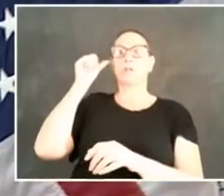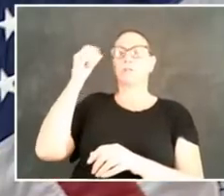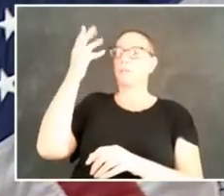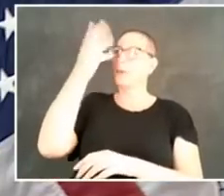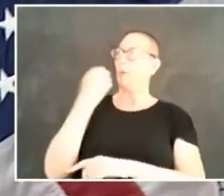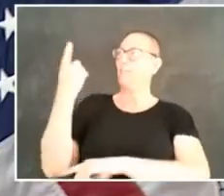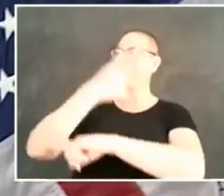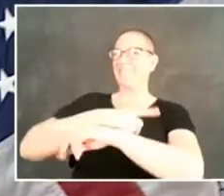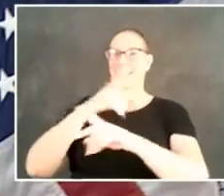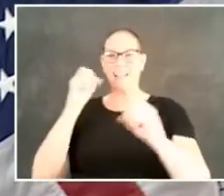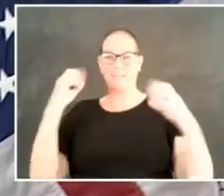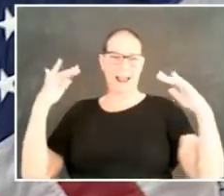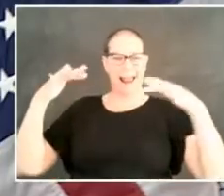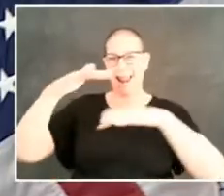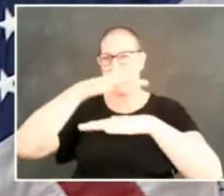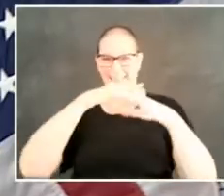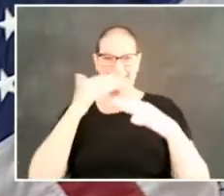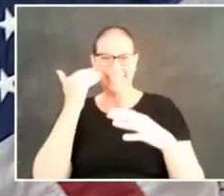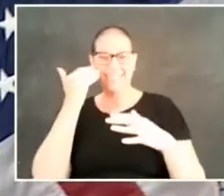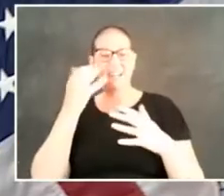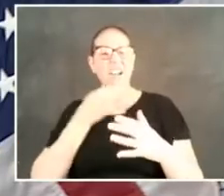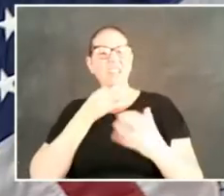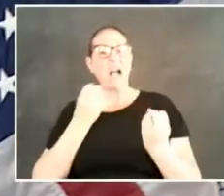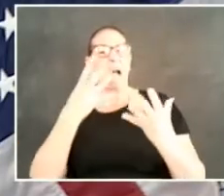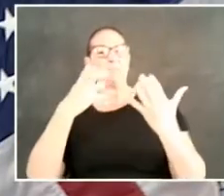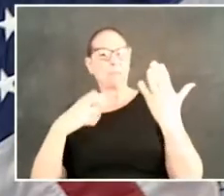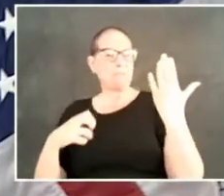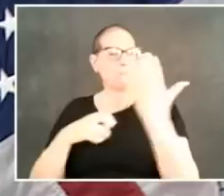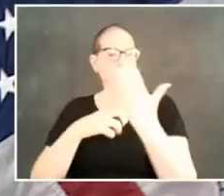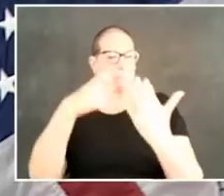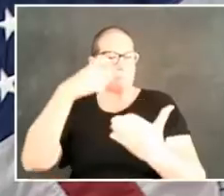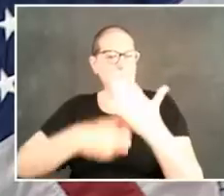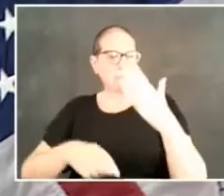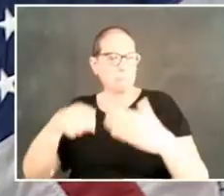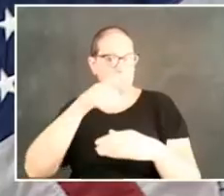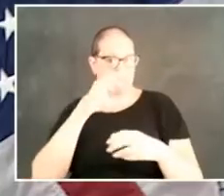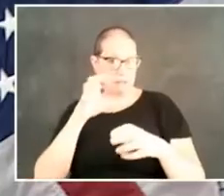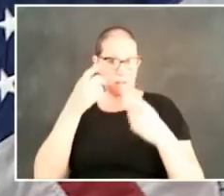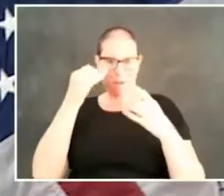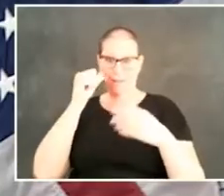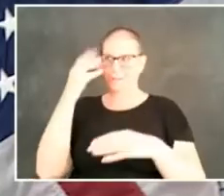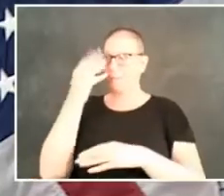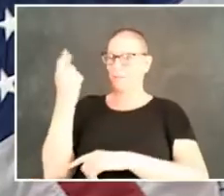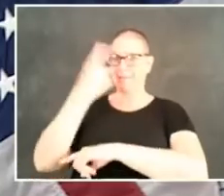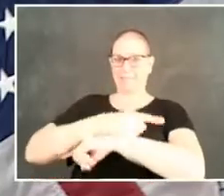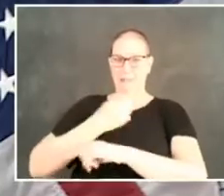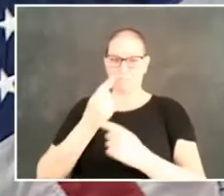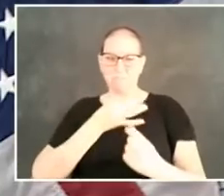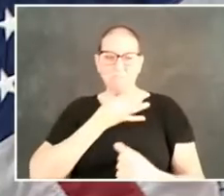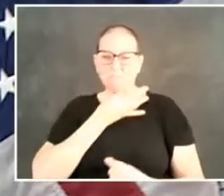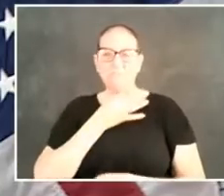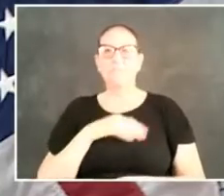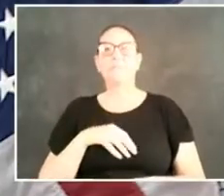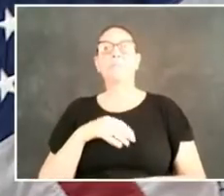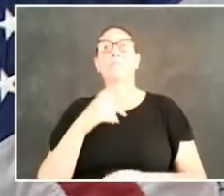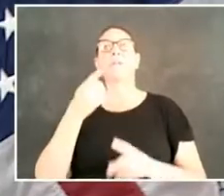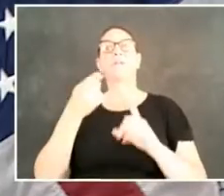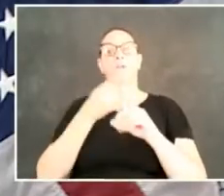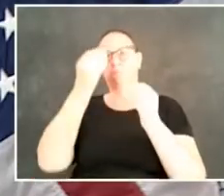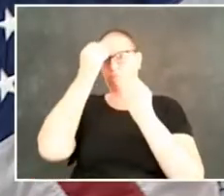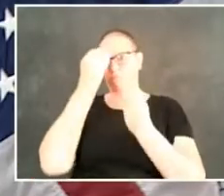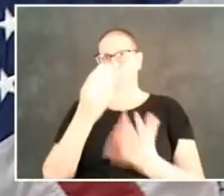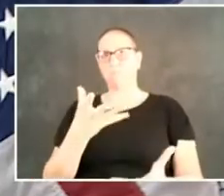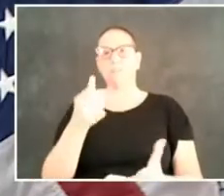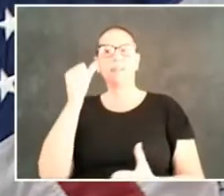Yeah, I just will start by saying NYPD did a remarkable job, as did Parks Enforcement and employees from a number of agencies we had